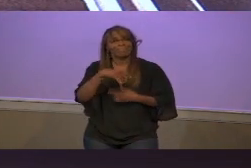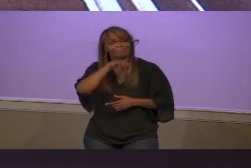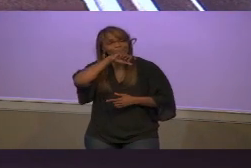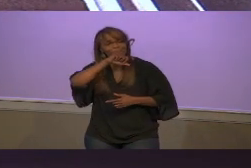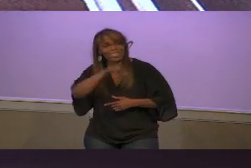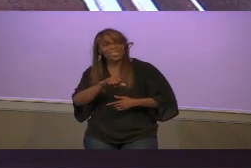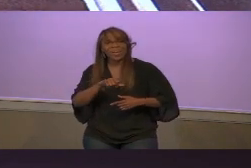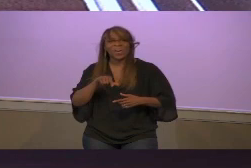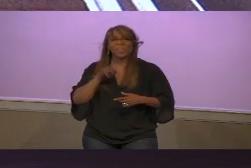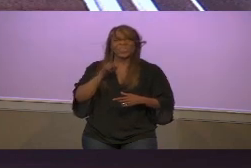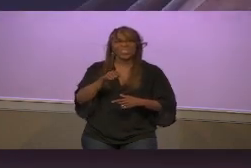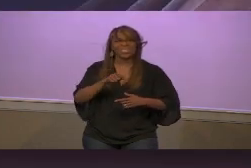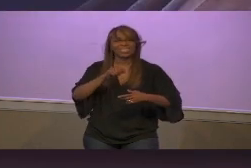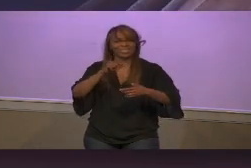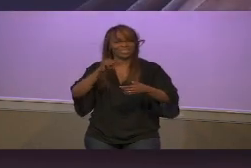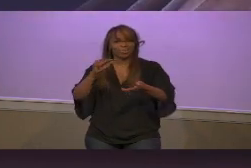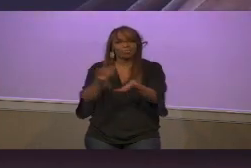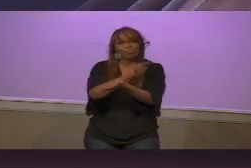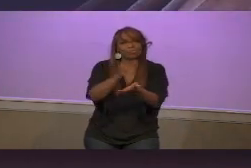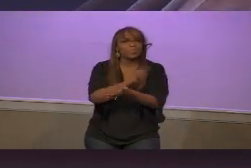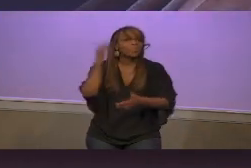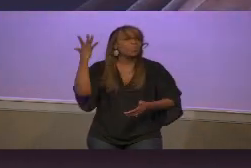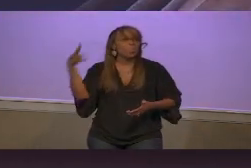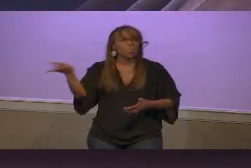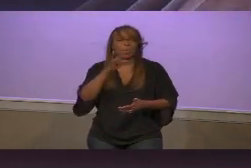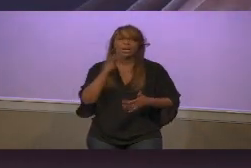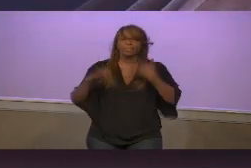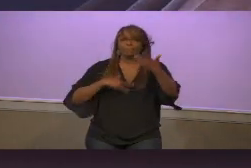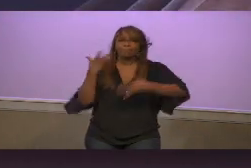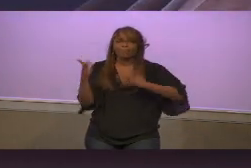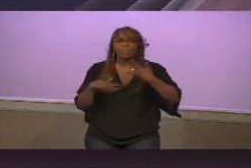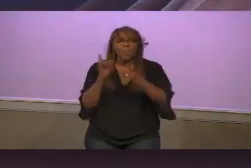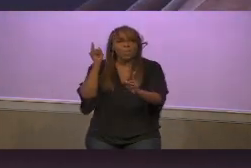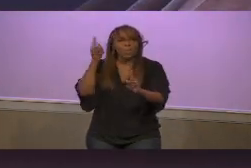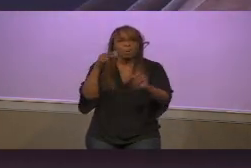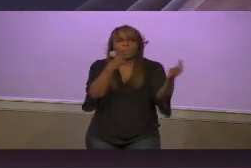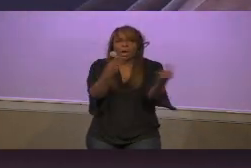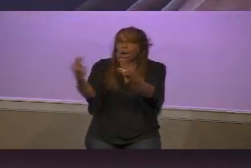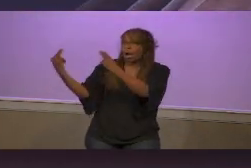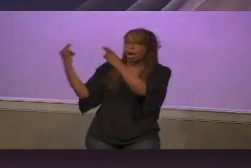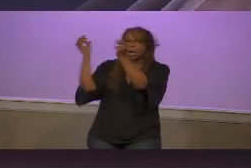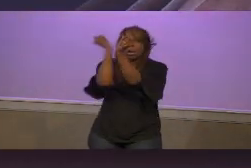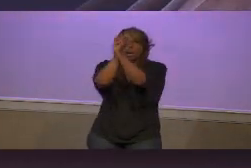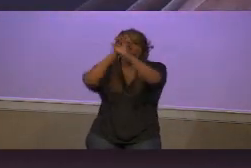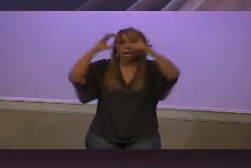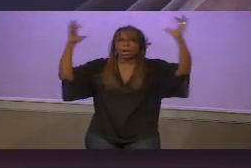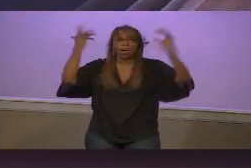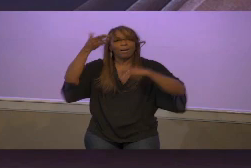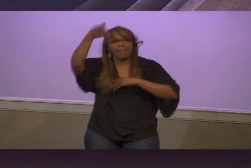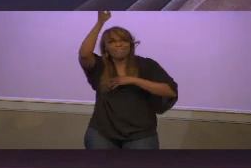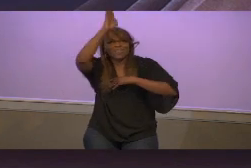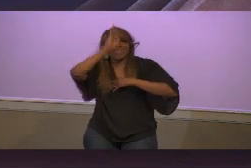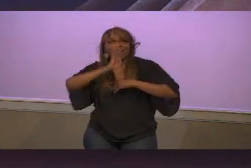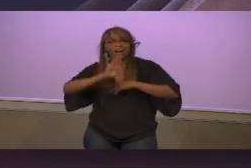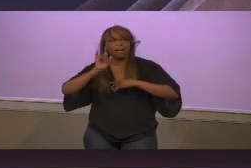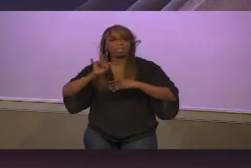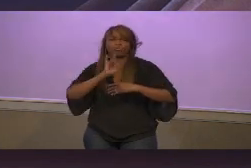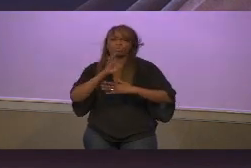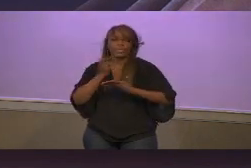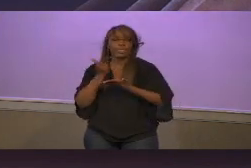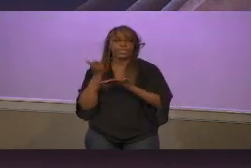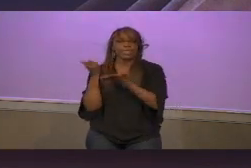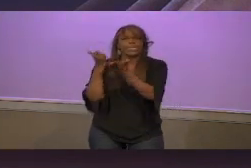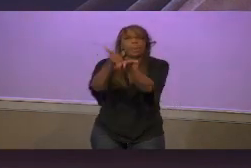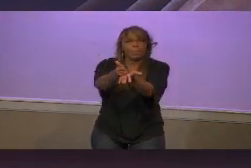because it's an exciting moment of reflection and remembrance of the God's continual